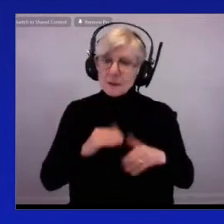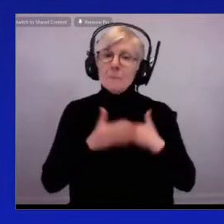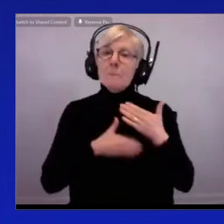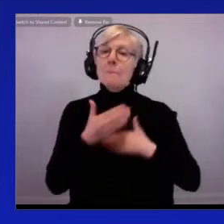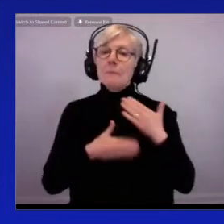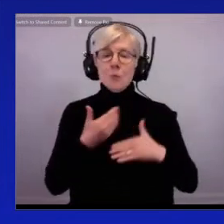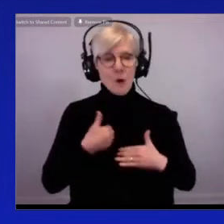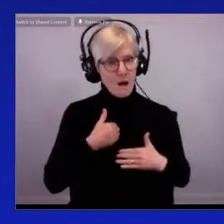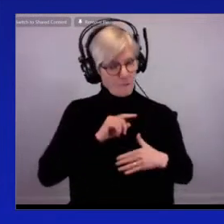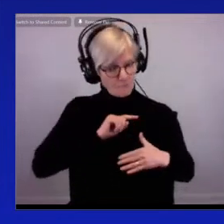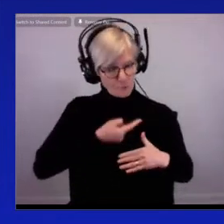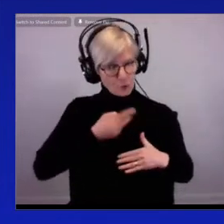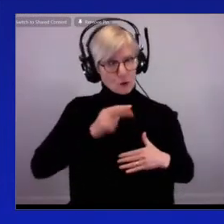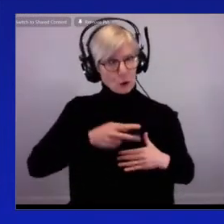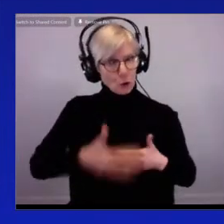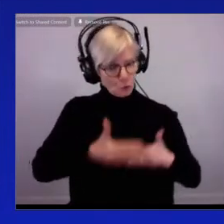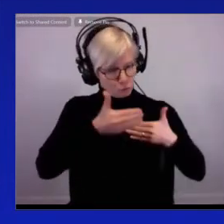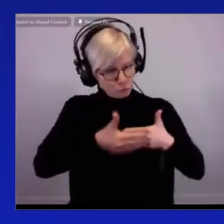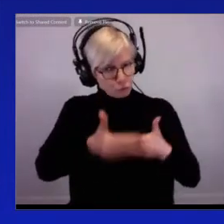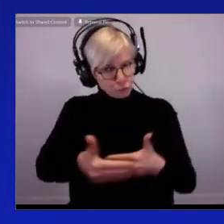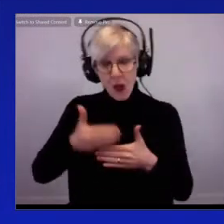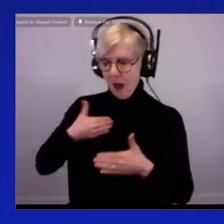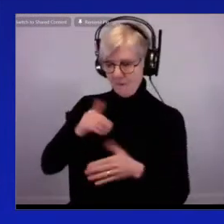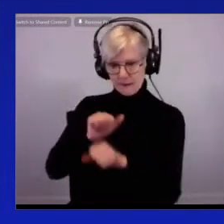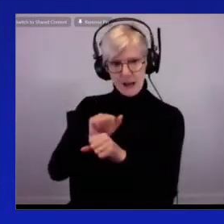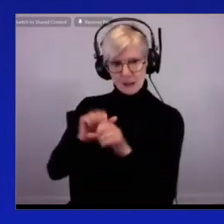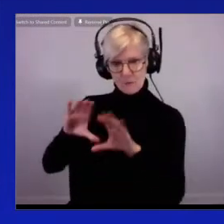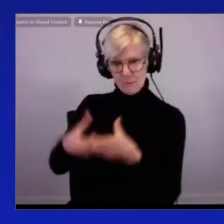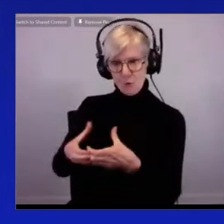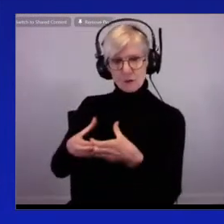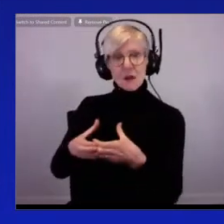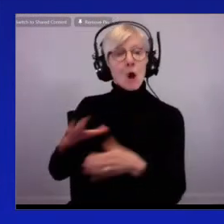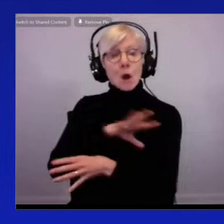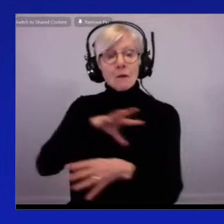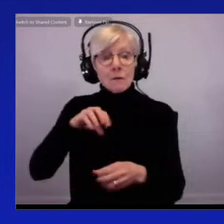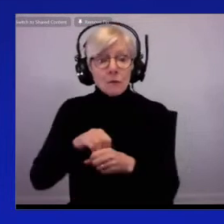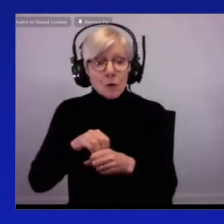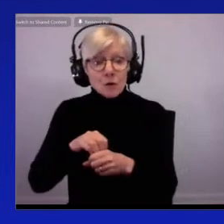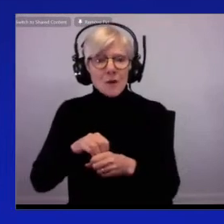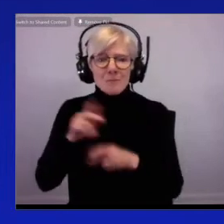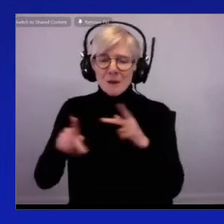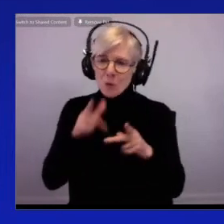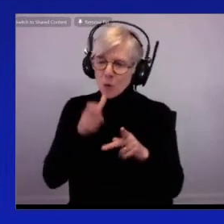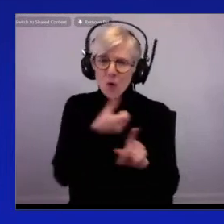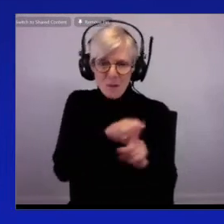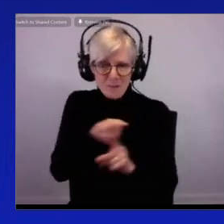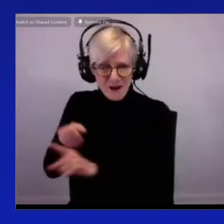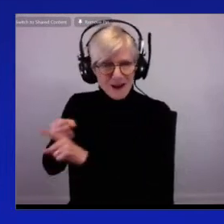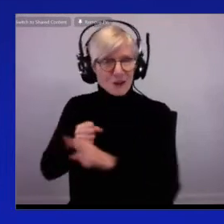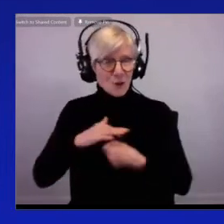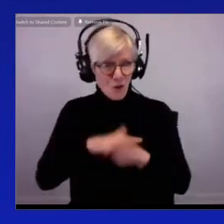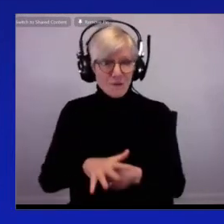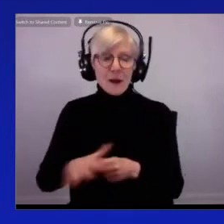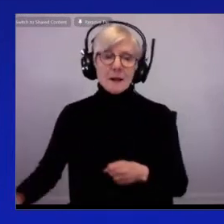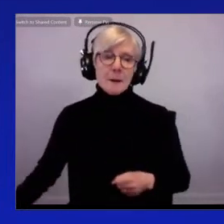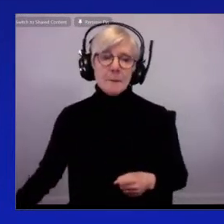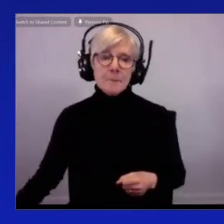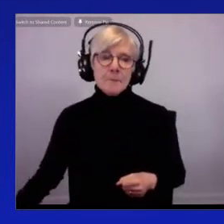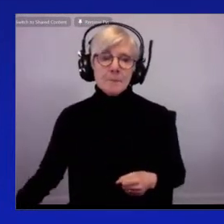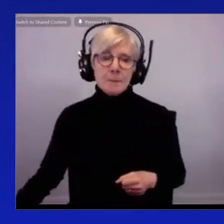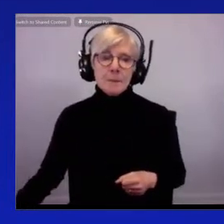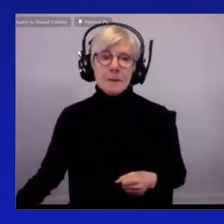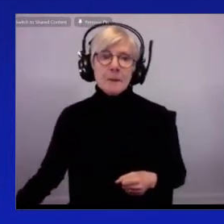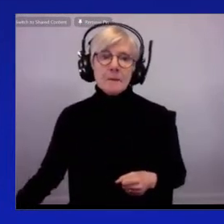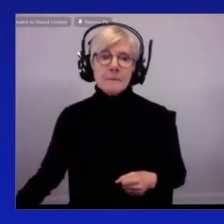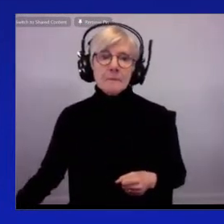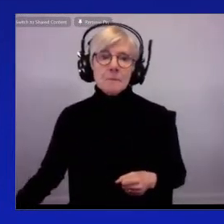vaccine sequence strategy task force, which includes members from groups highly affected by COVID. Un groupe de travail sur la